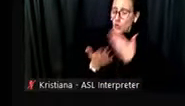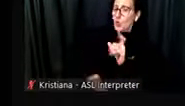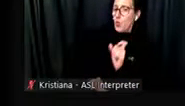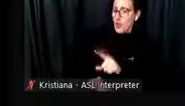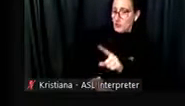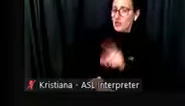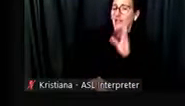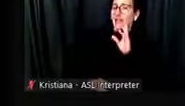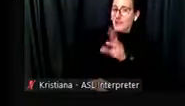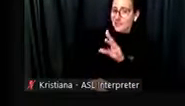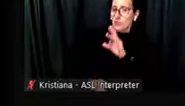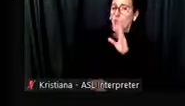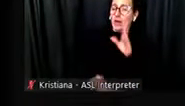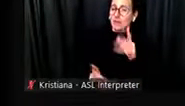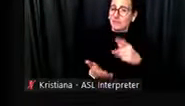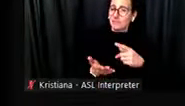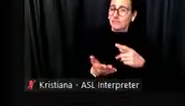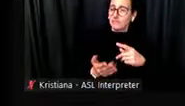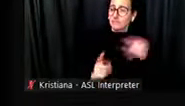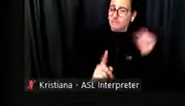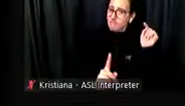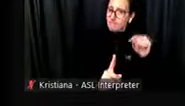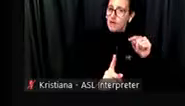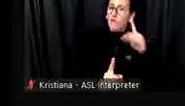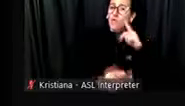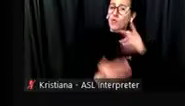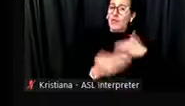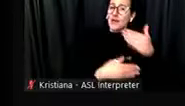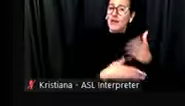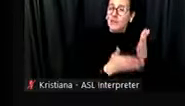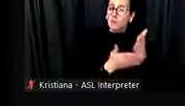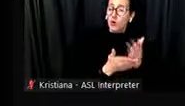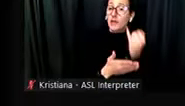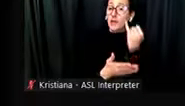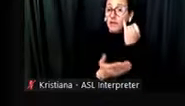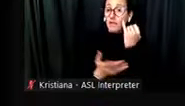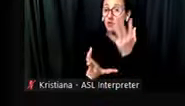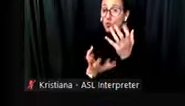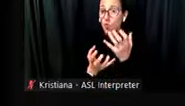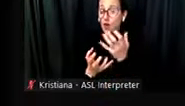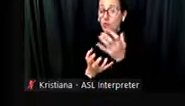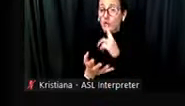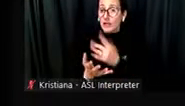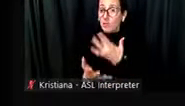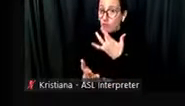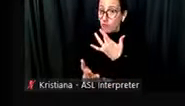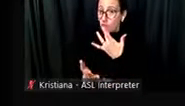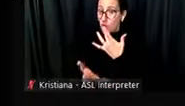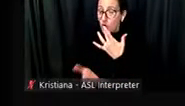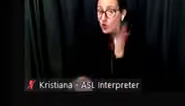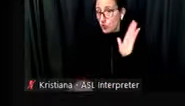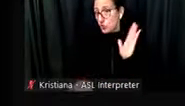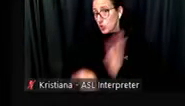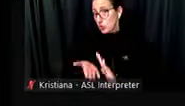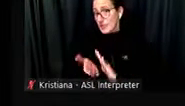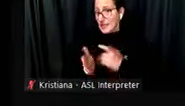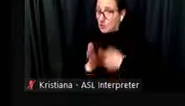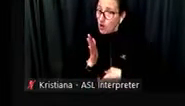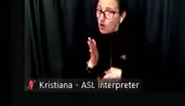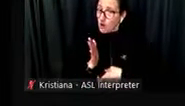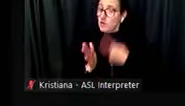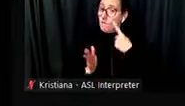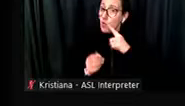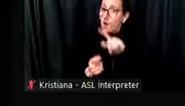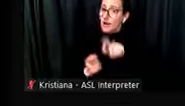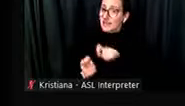is both. What you care, if you care more strongly to decrease something, well, then that should be your selection. If you care more strongly